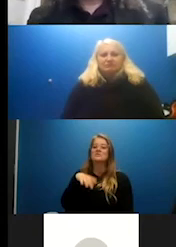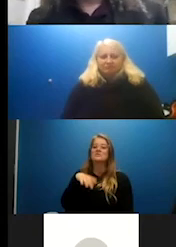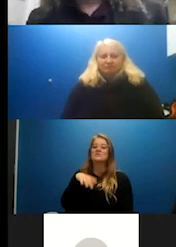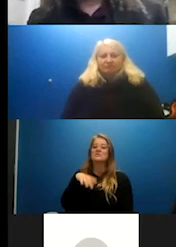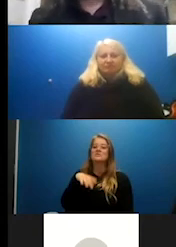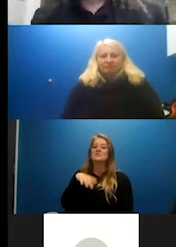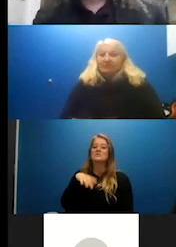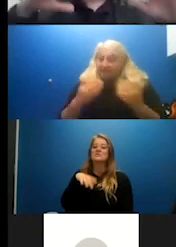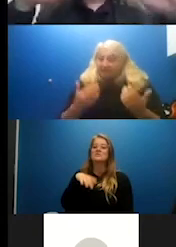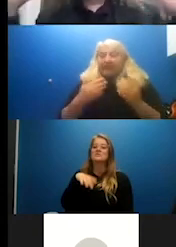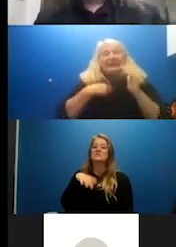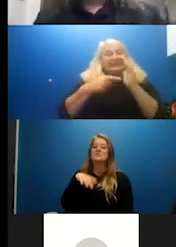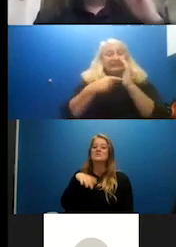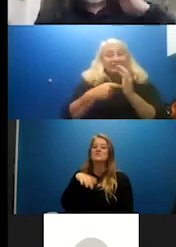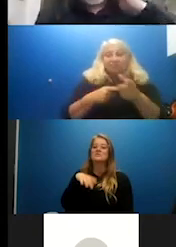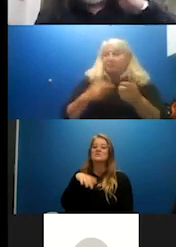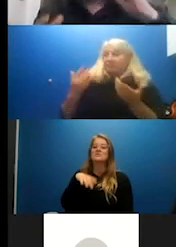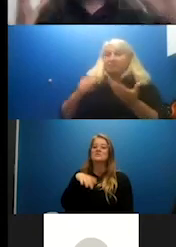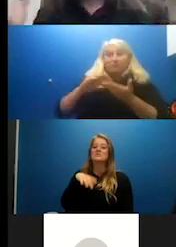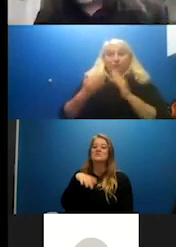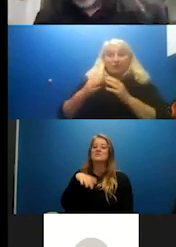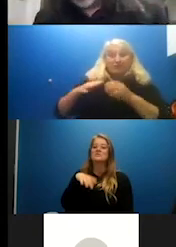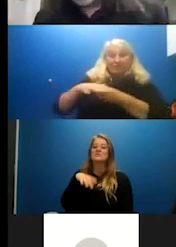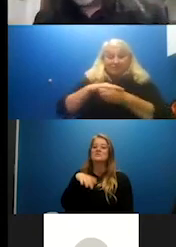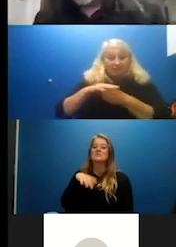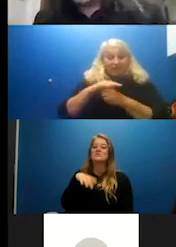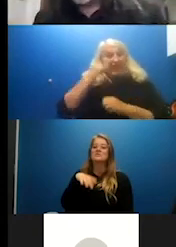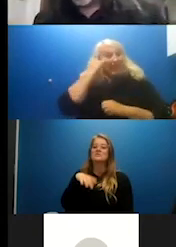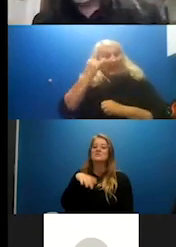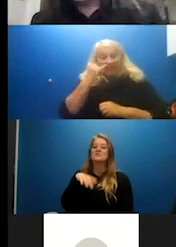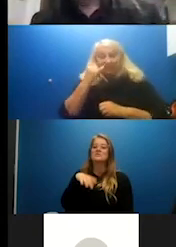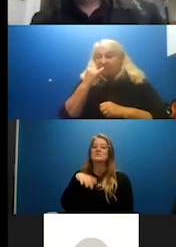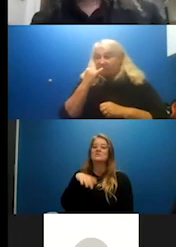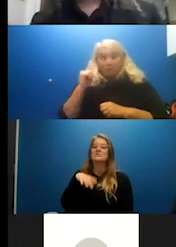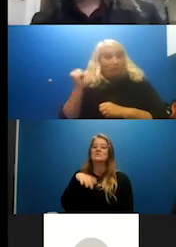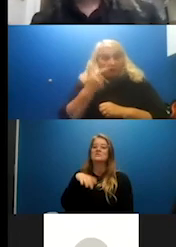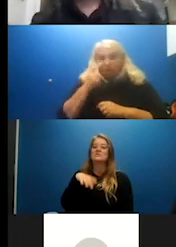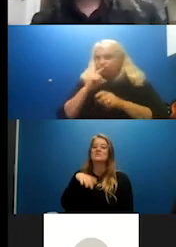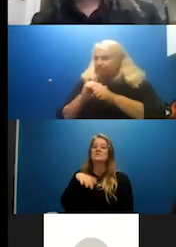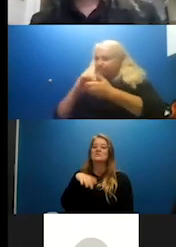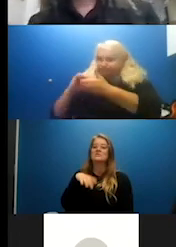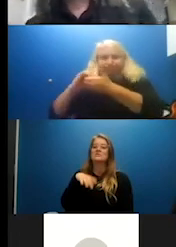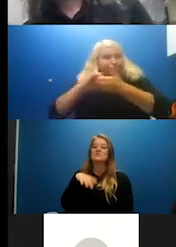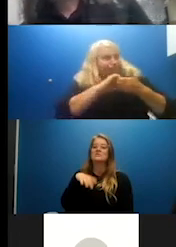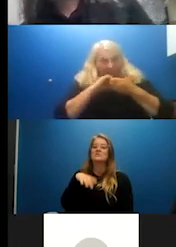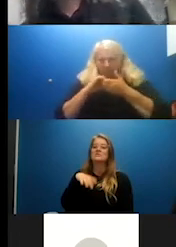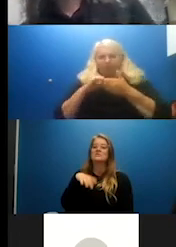An example, the whole community becomes a wellness resource if we are all interconnected in this way. And I'll share an example. I'm just going back to the